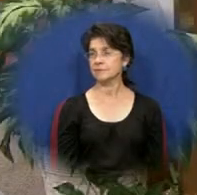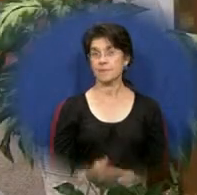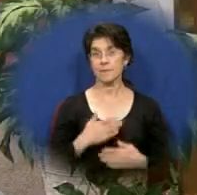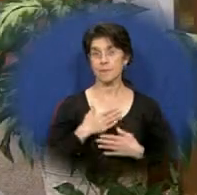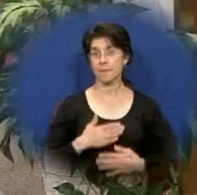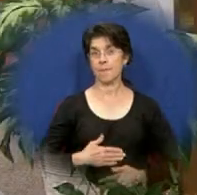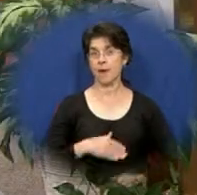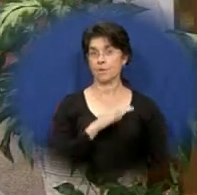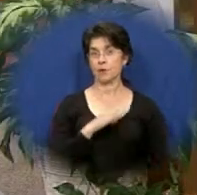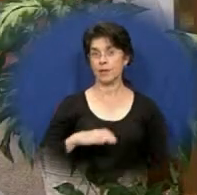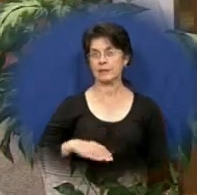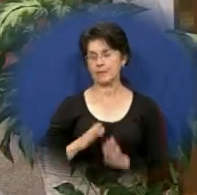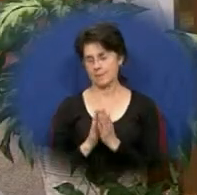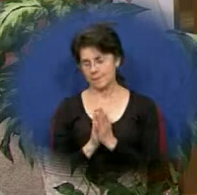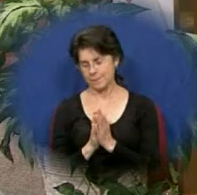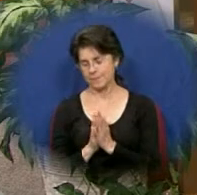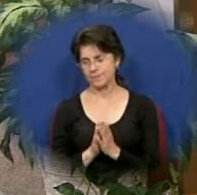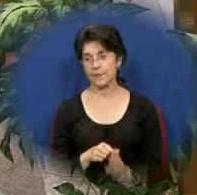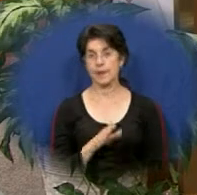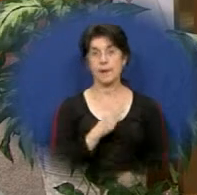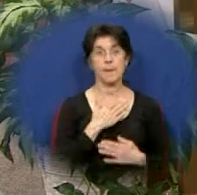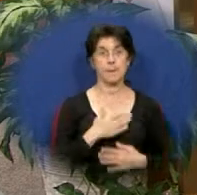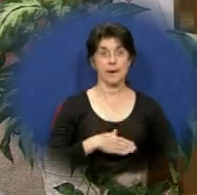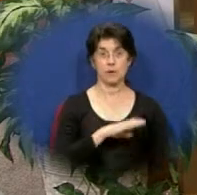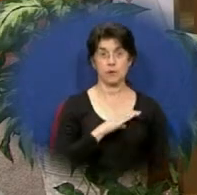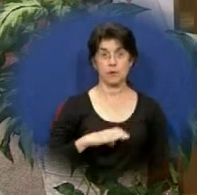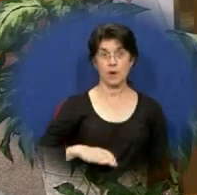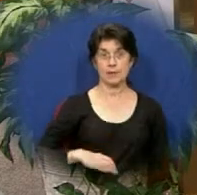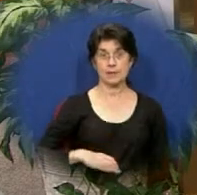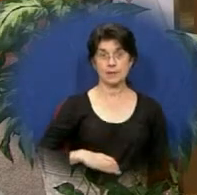body of Christ. Amen. The body of Christ.